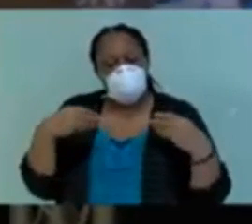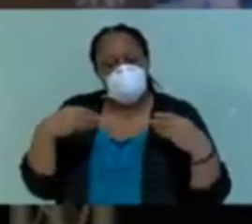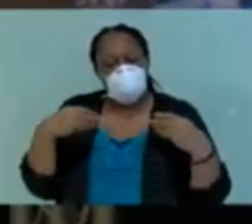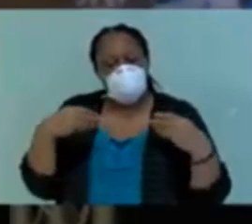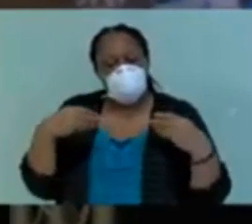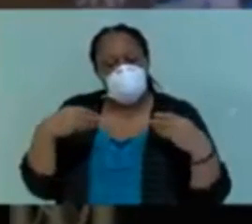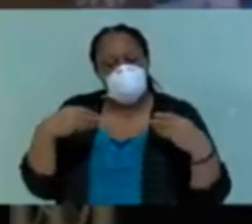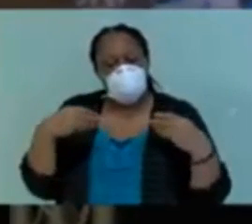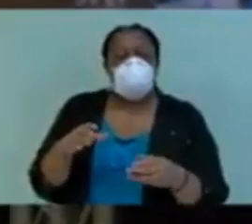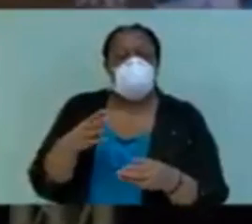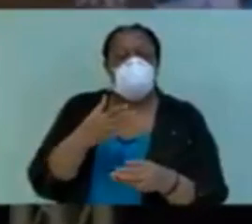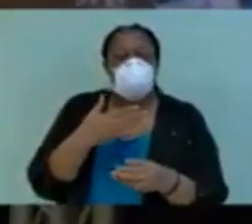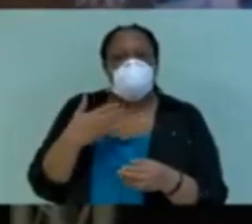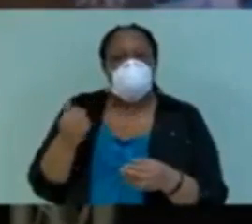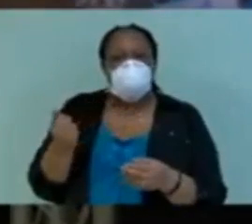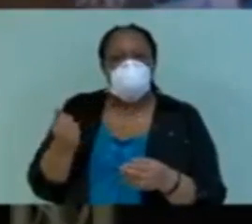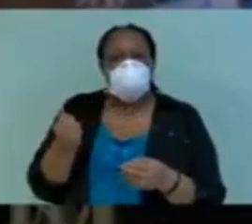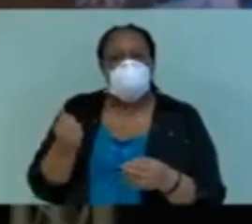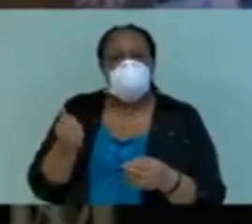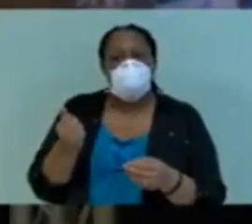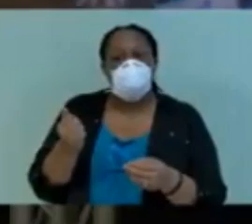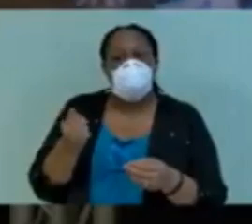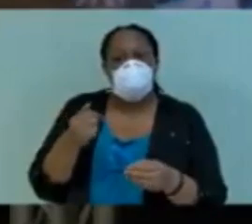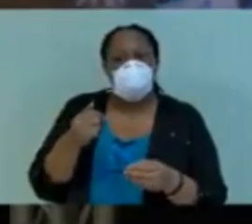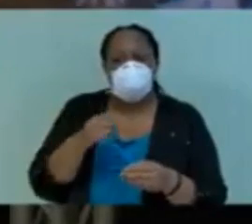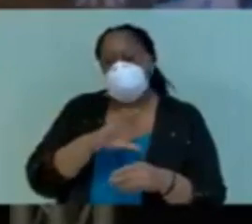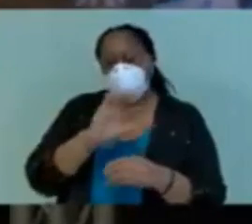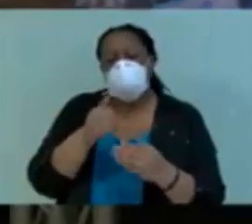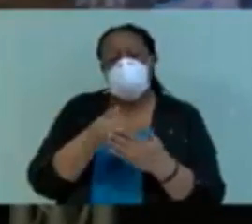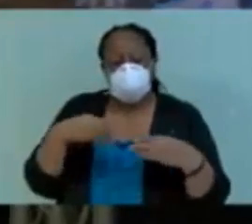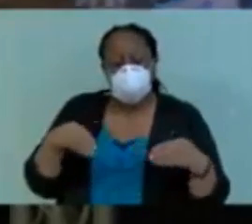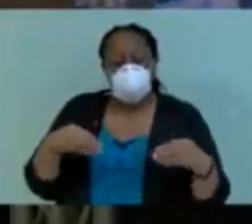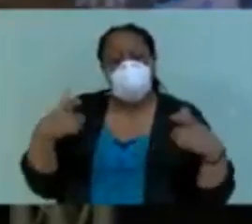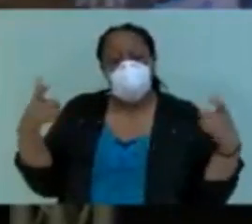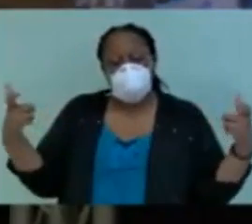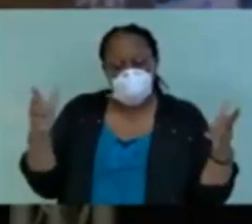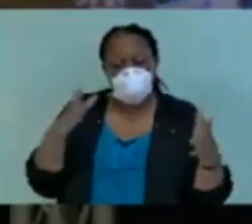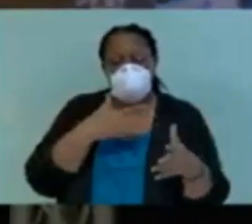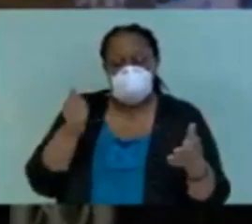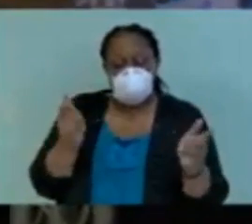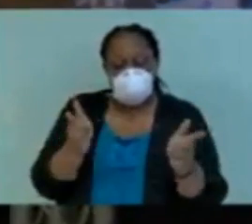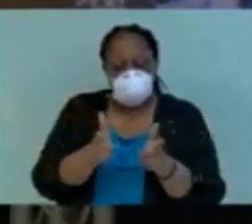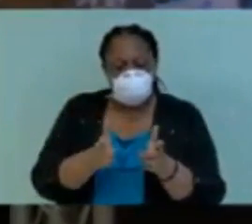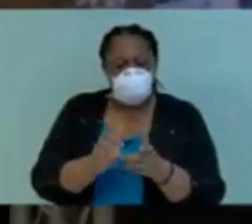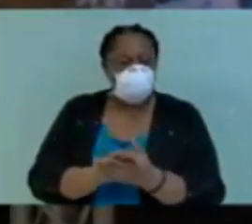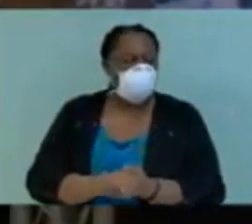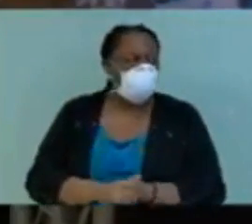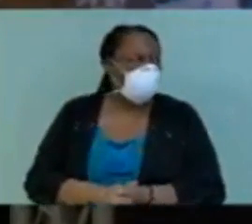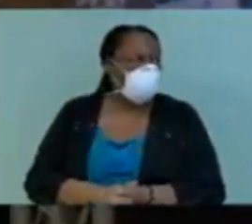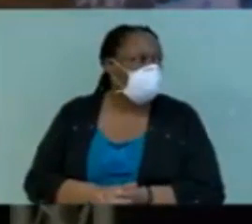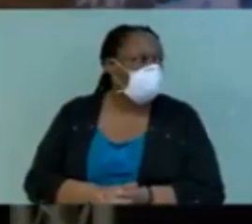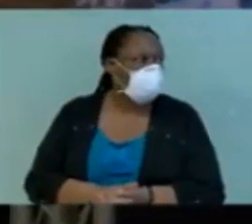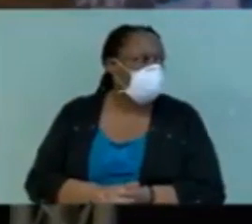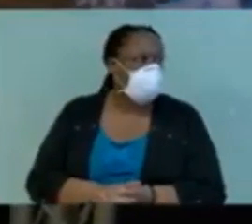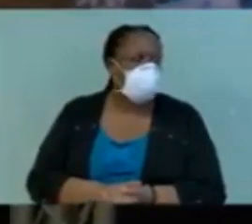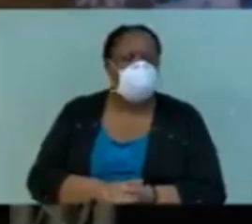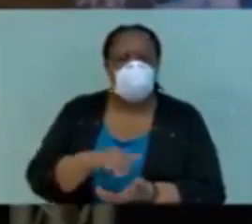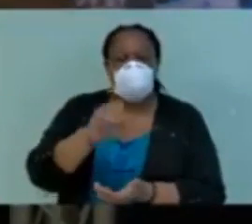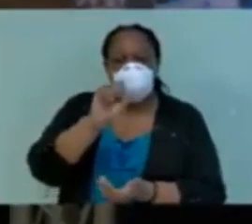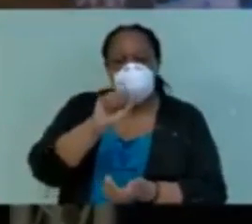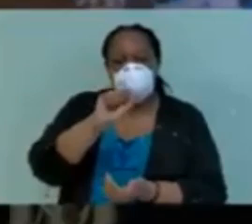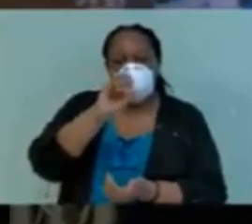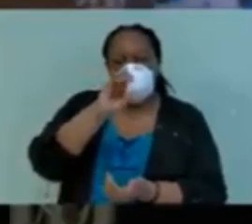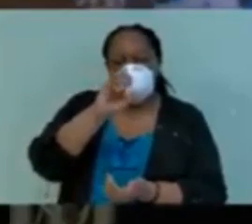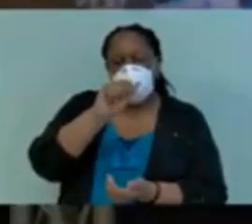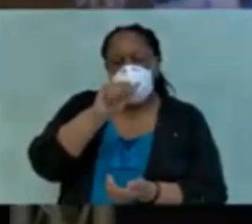recently, but it has been silently executing its mandate by being on the forefront,